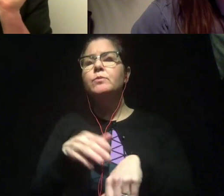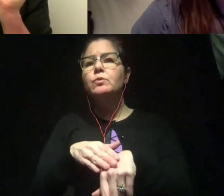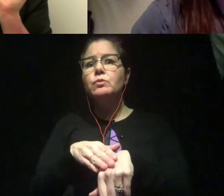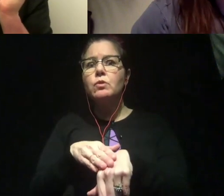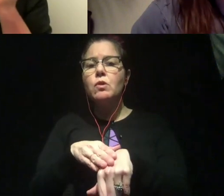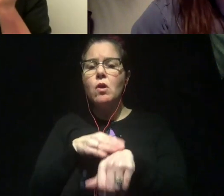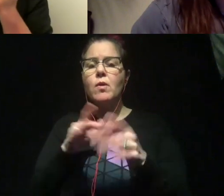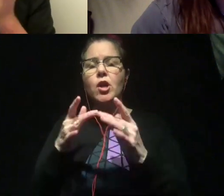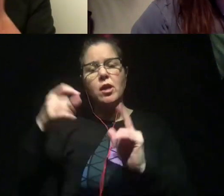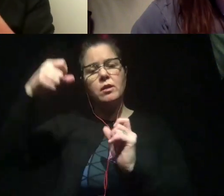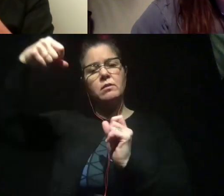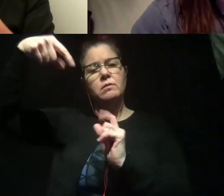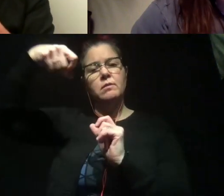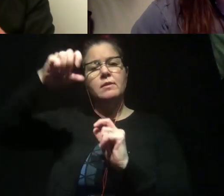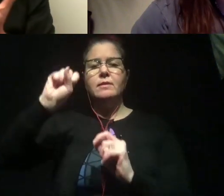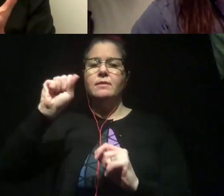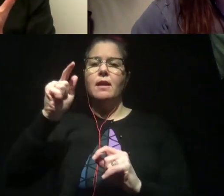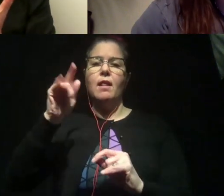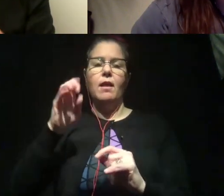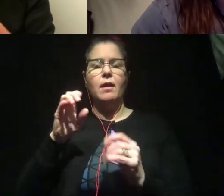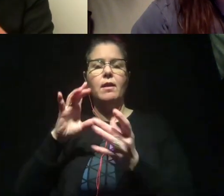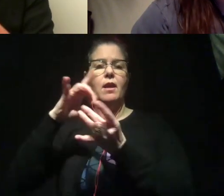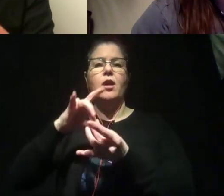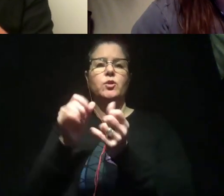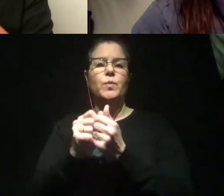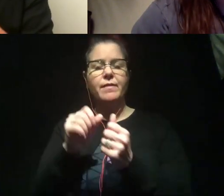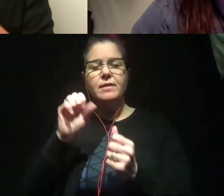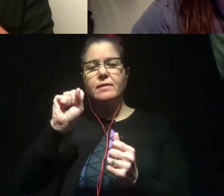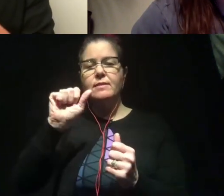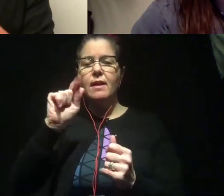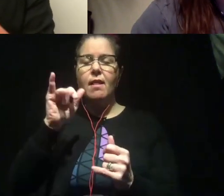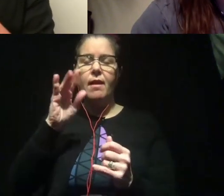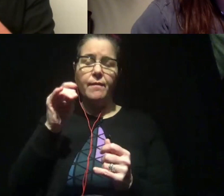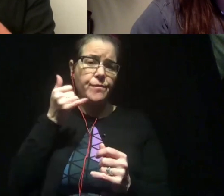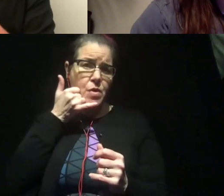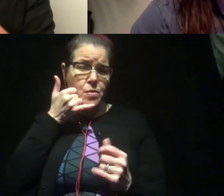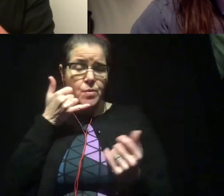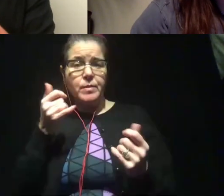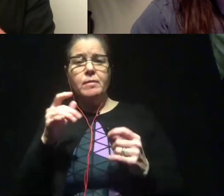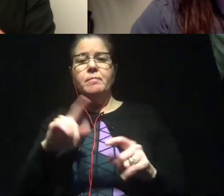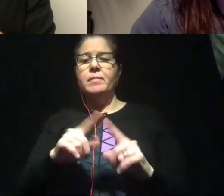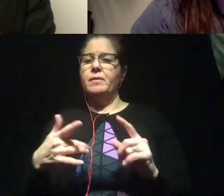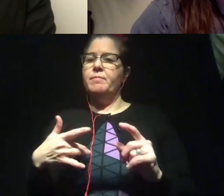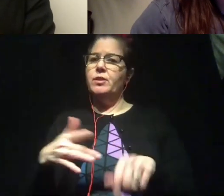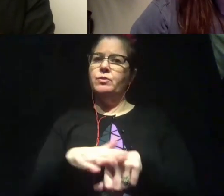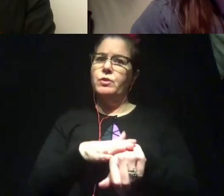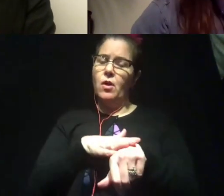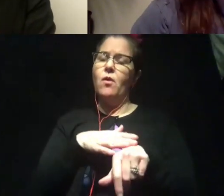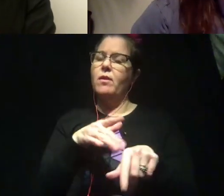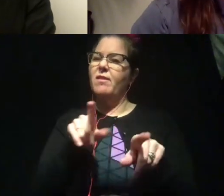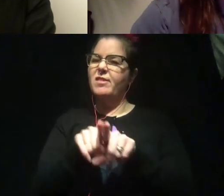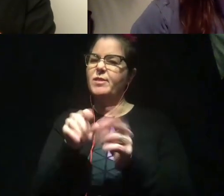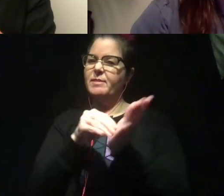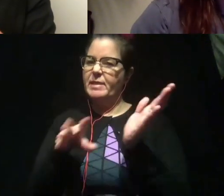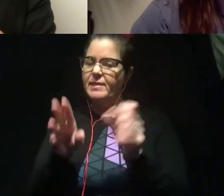a satellite connection, like with a satellite phone. But that tends to be very slow and very expensive, so we don't use it